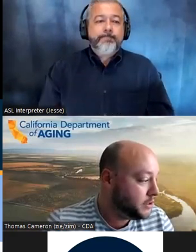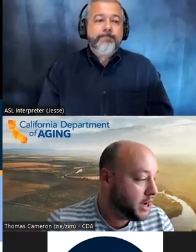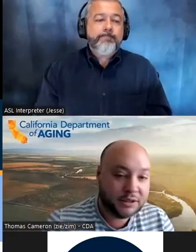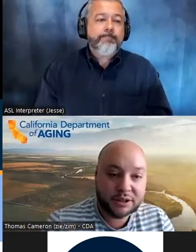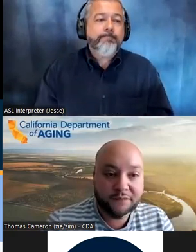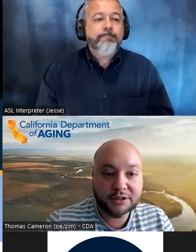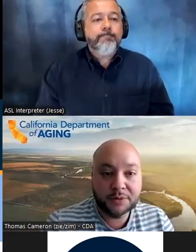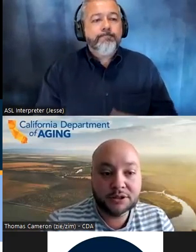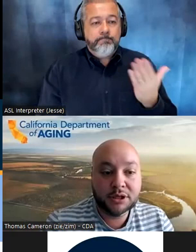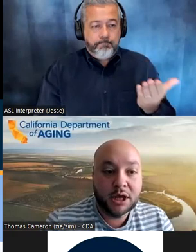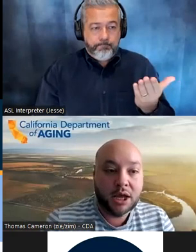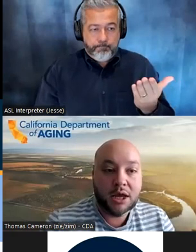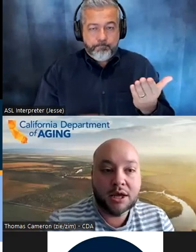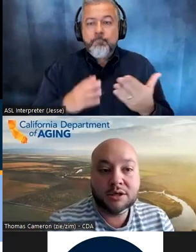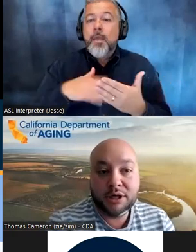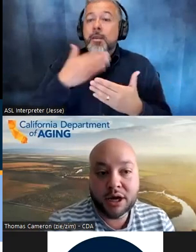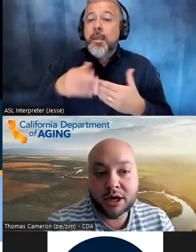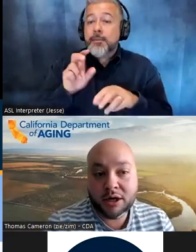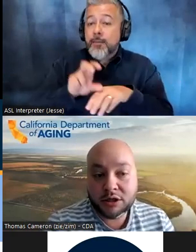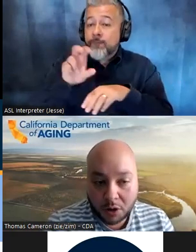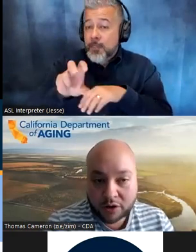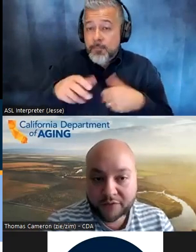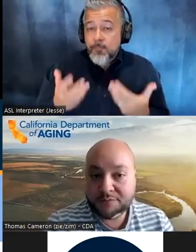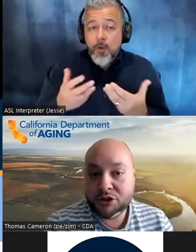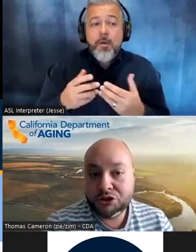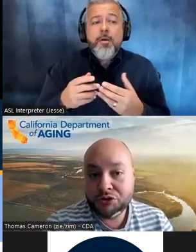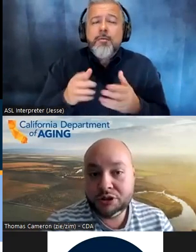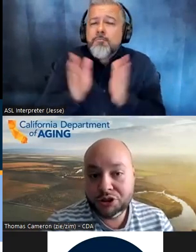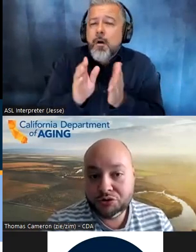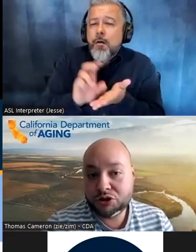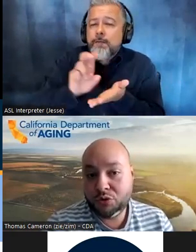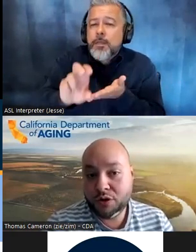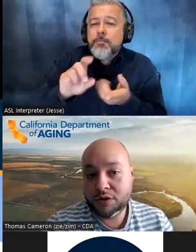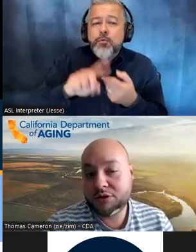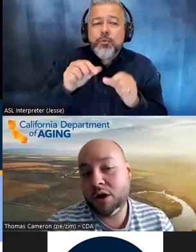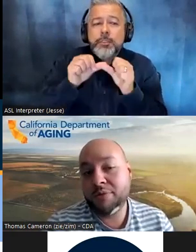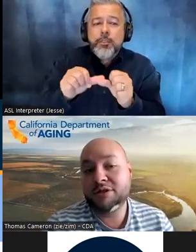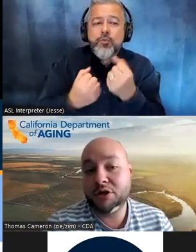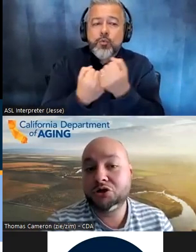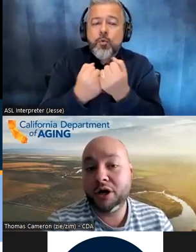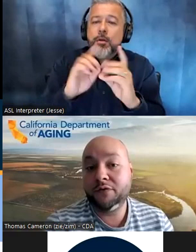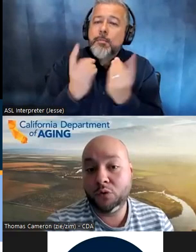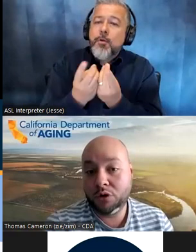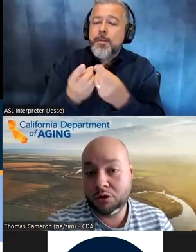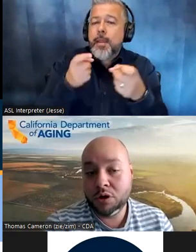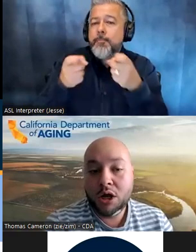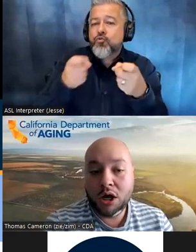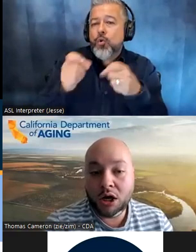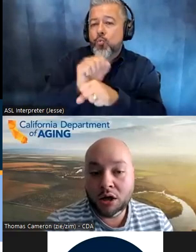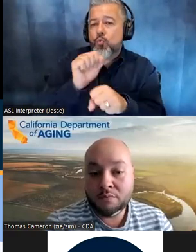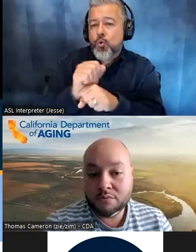So the next investment is a smaller investment to continue to support the department's administrative